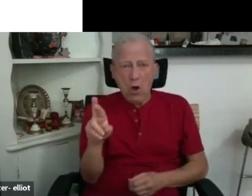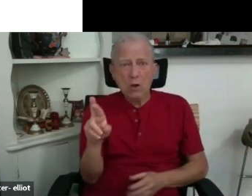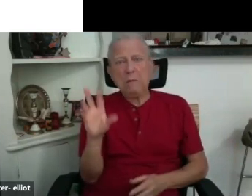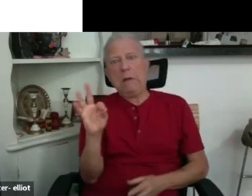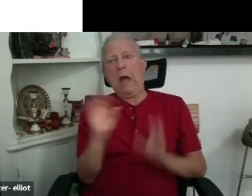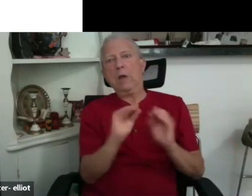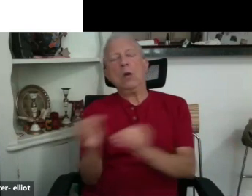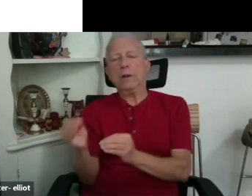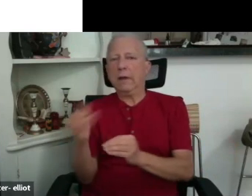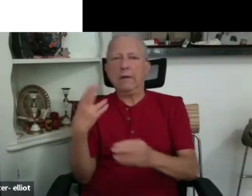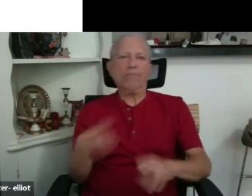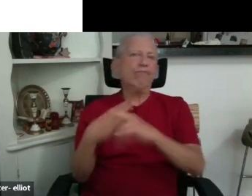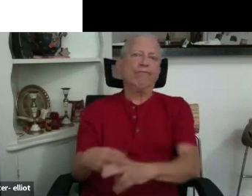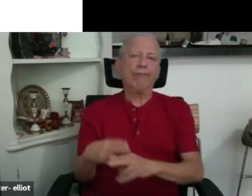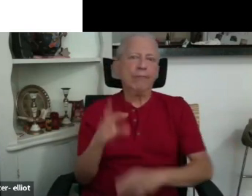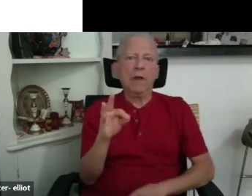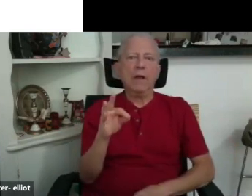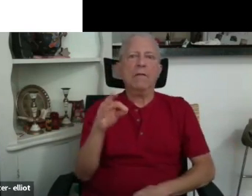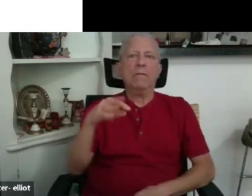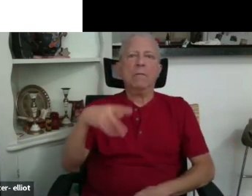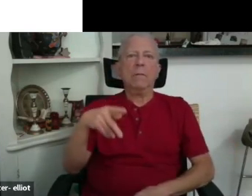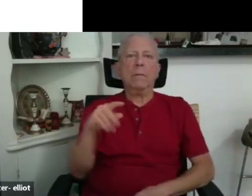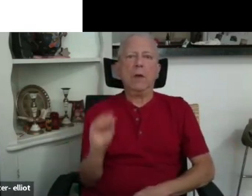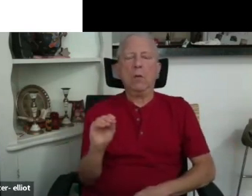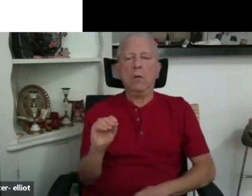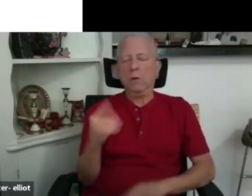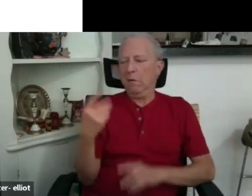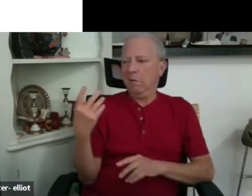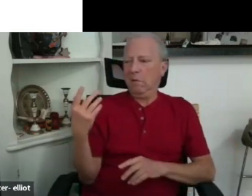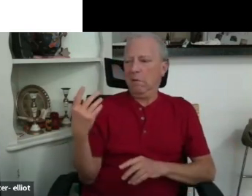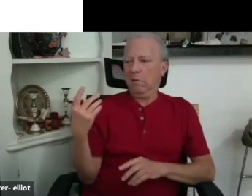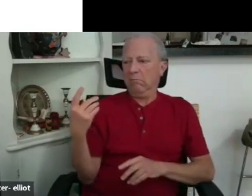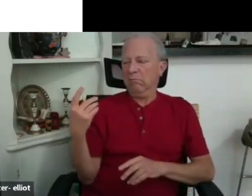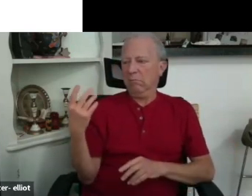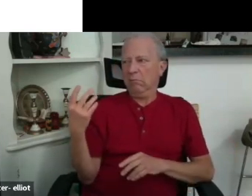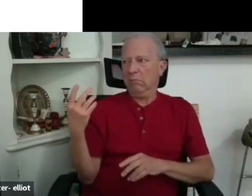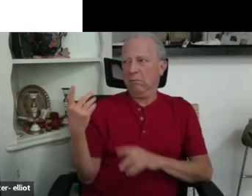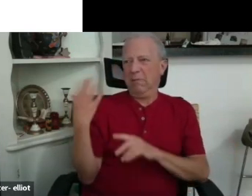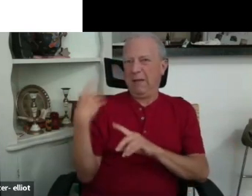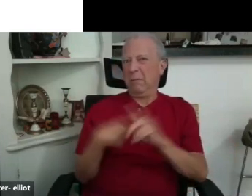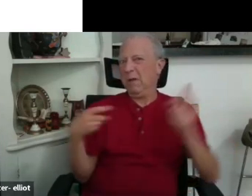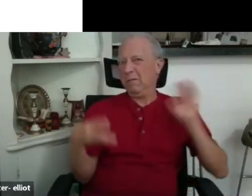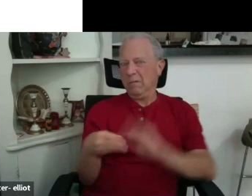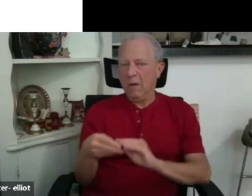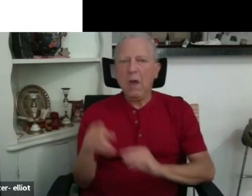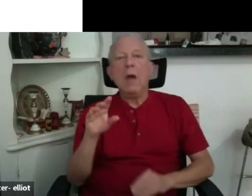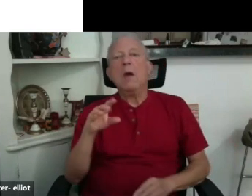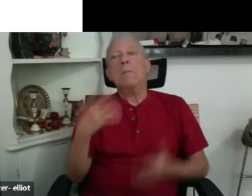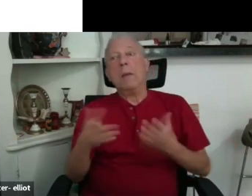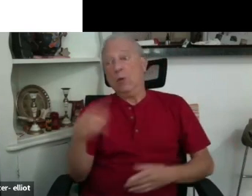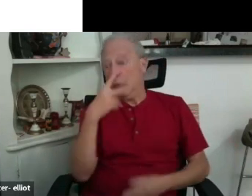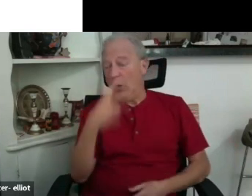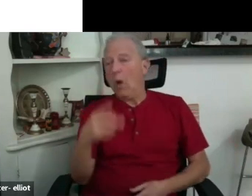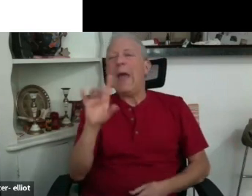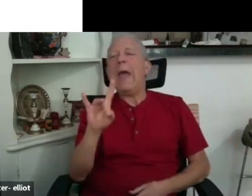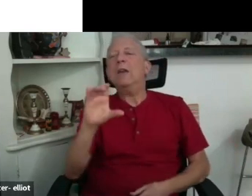FTOs as of a month ago. And then, as some of you may have seen, 8 cartel organizations were added to